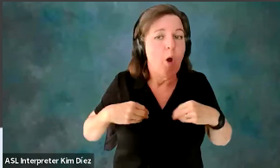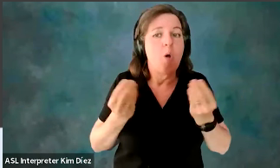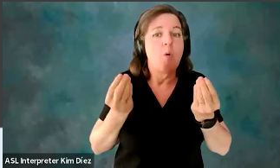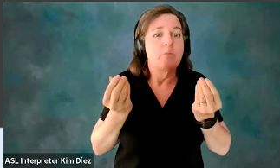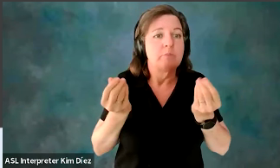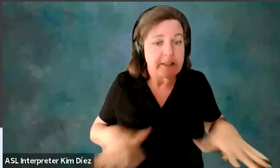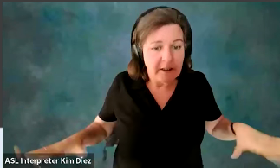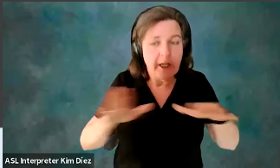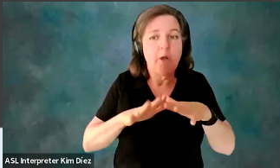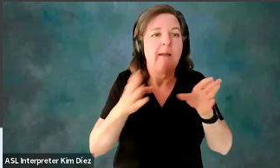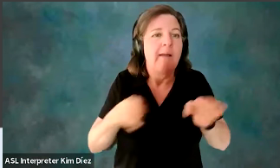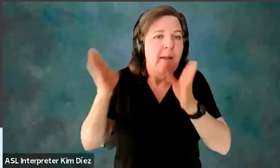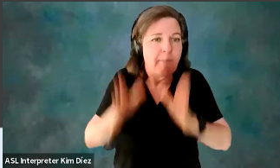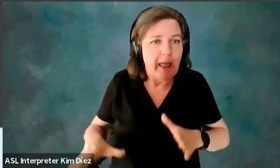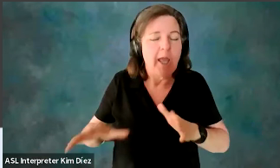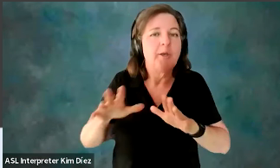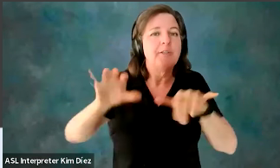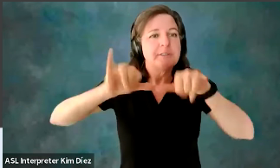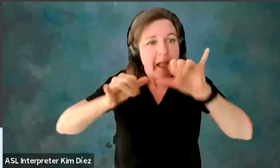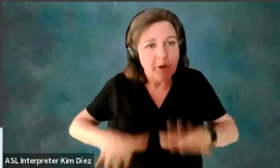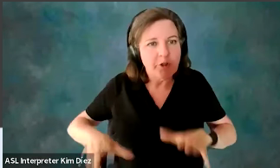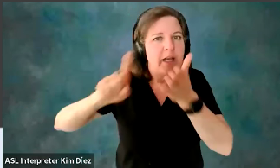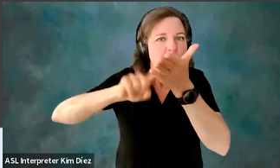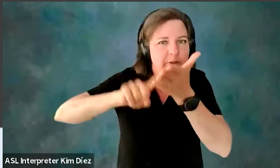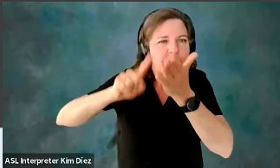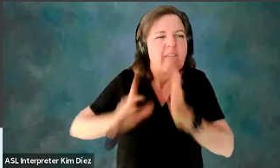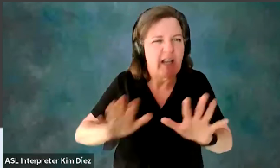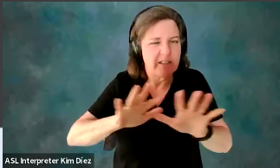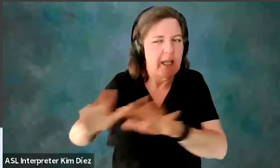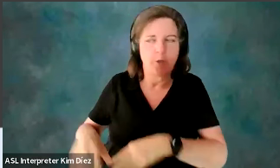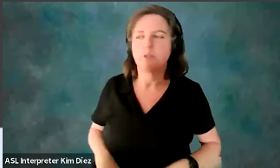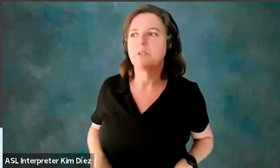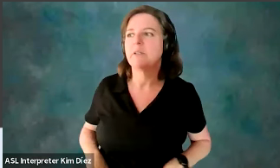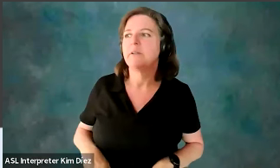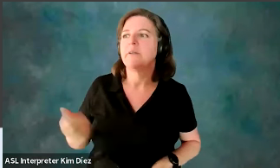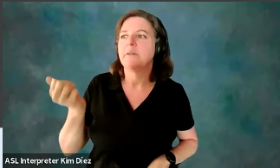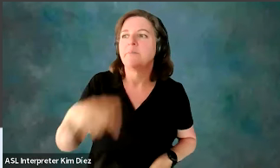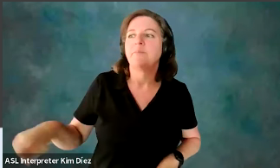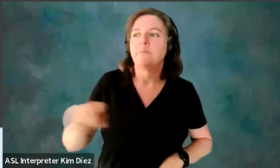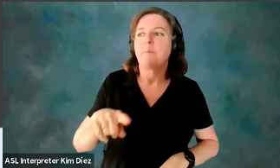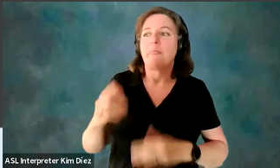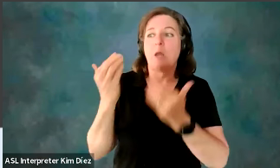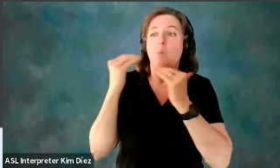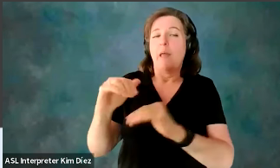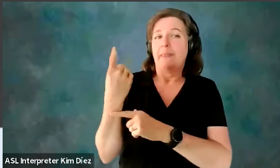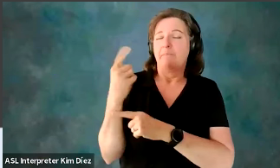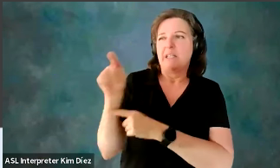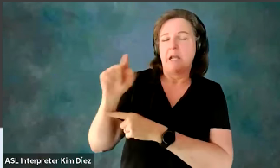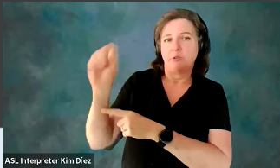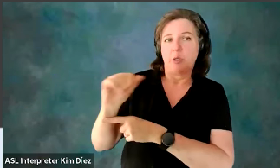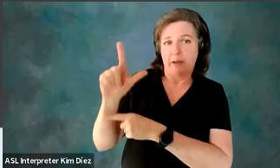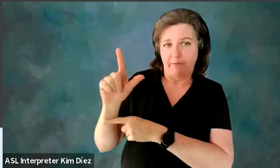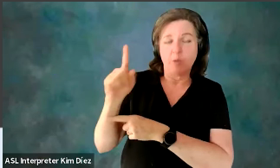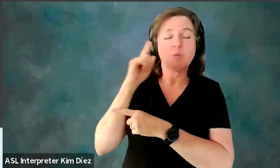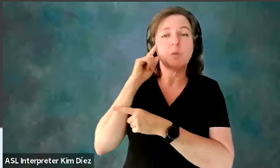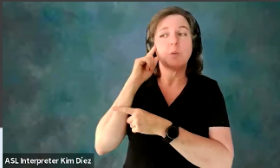for engineers, researchers, farmers, and other related professions. Something else about this tool